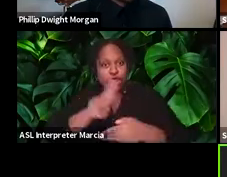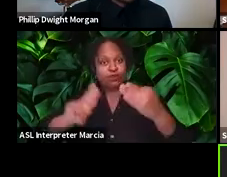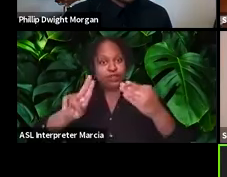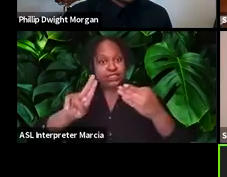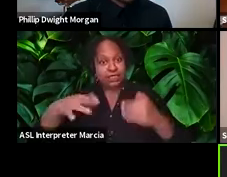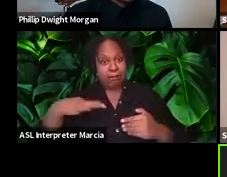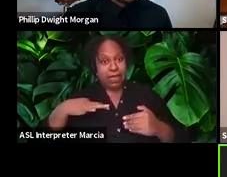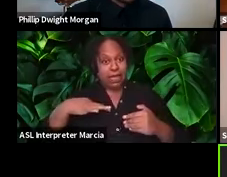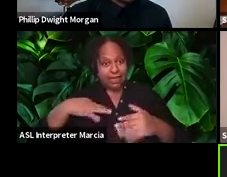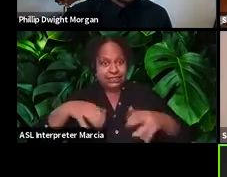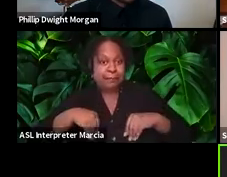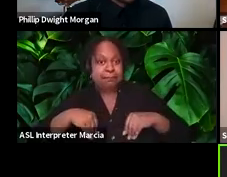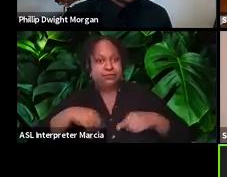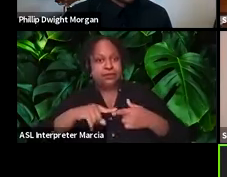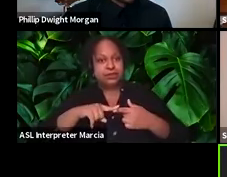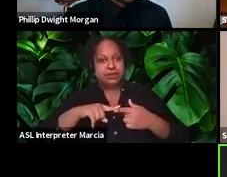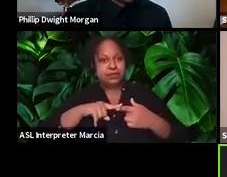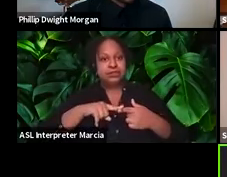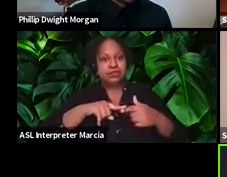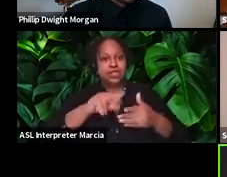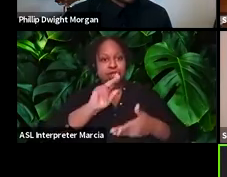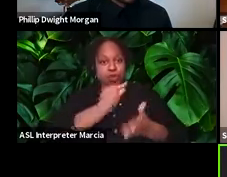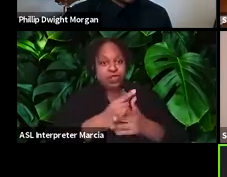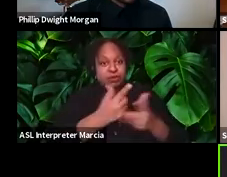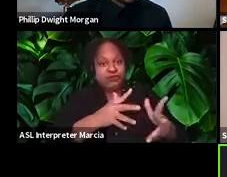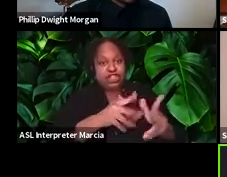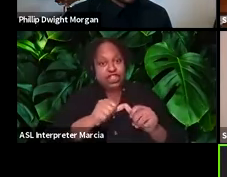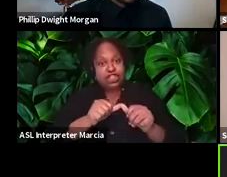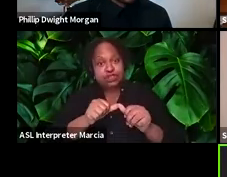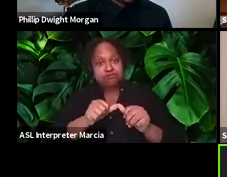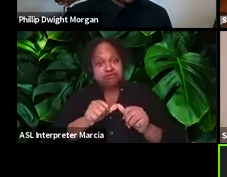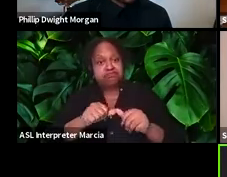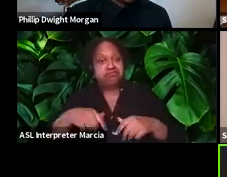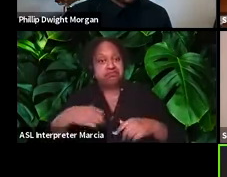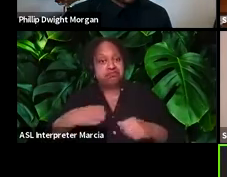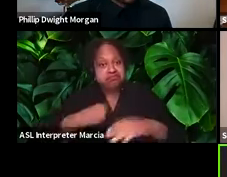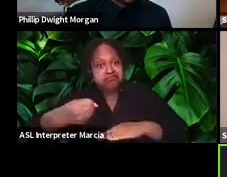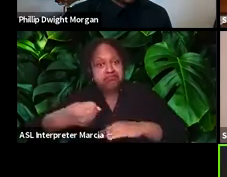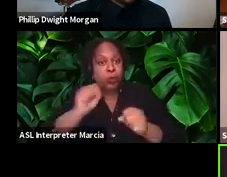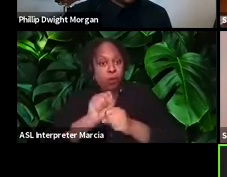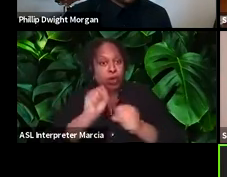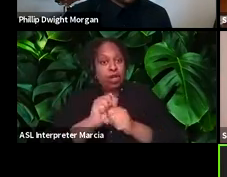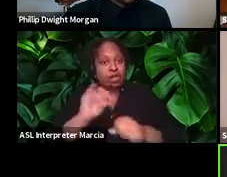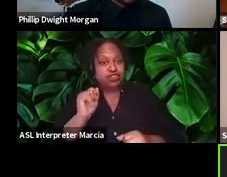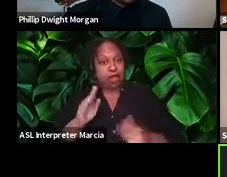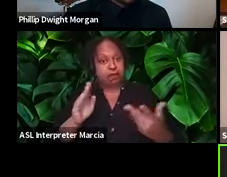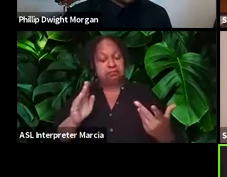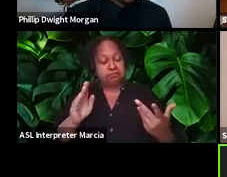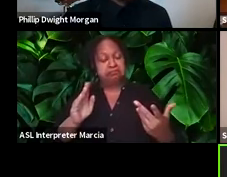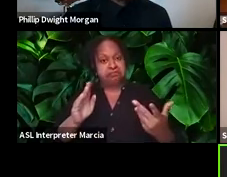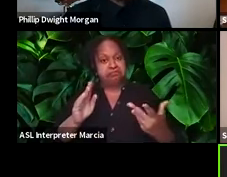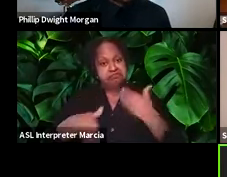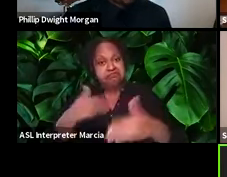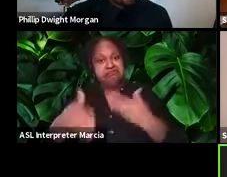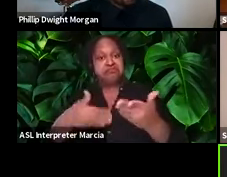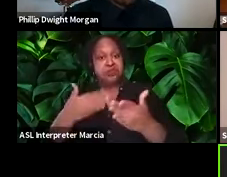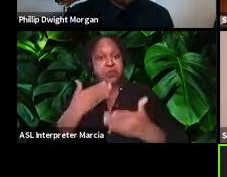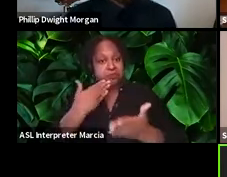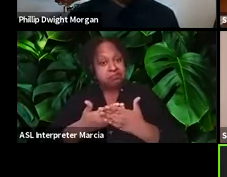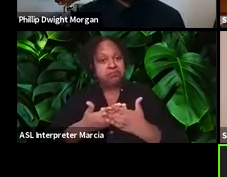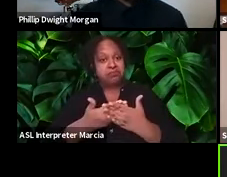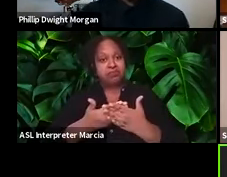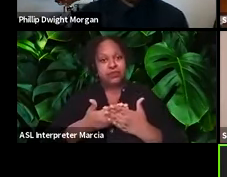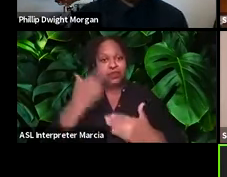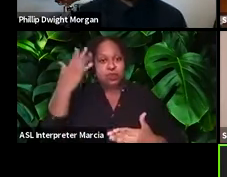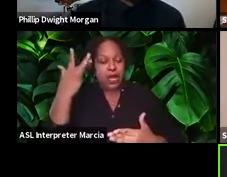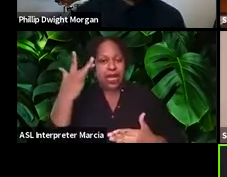enter the workforce and do so well is because this system taught me how to be polite, how to be quiet, how